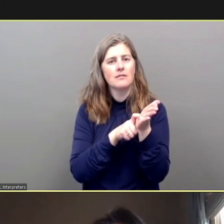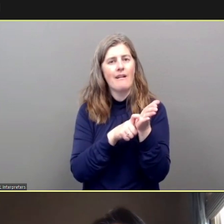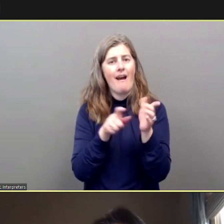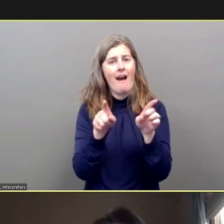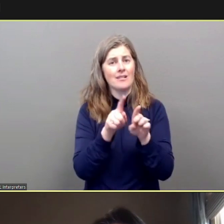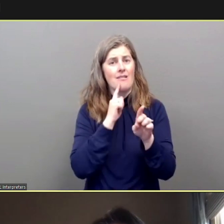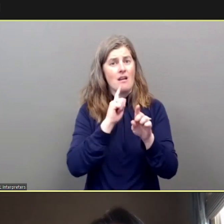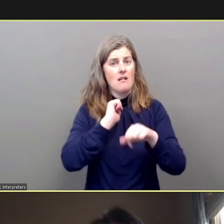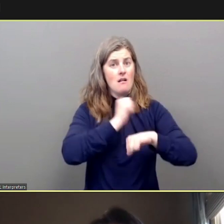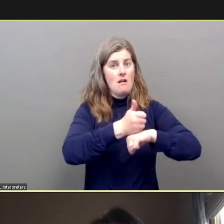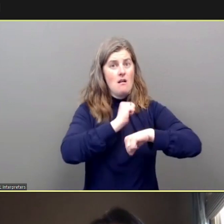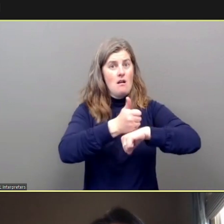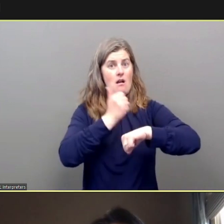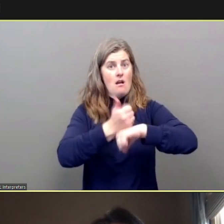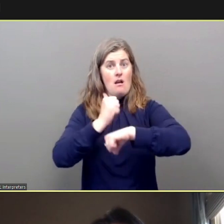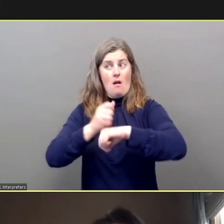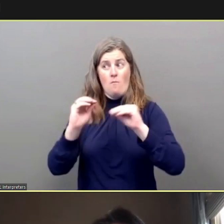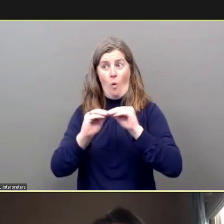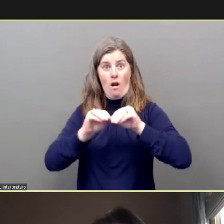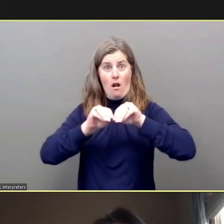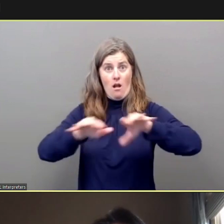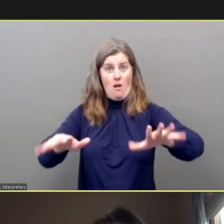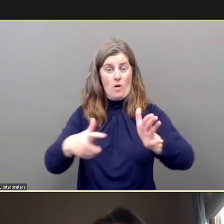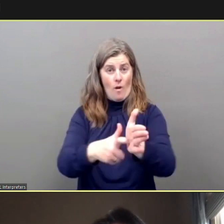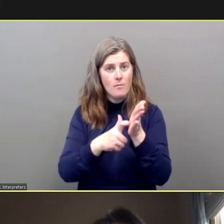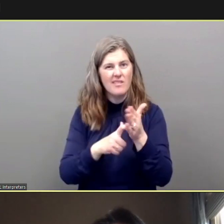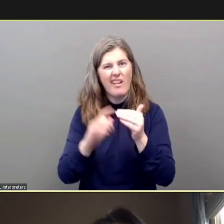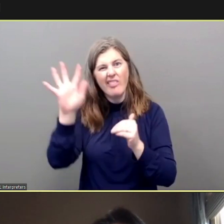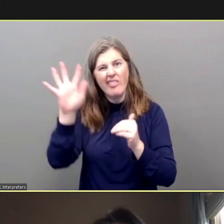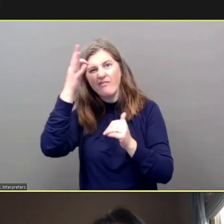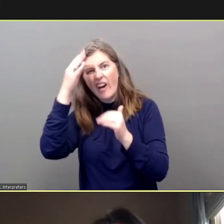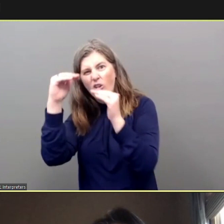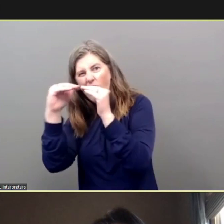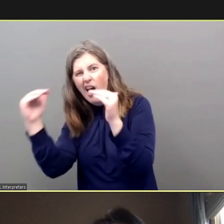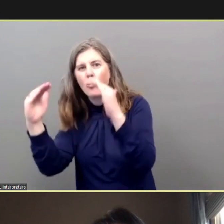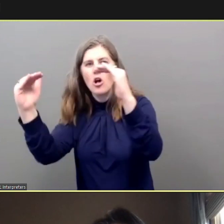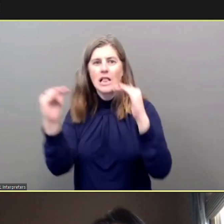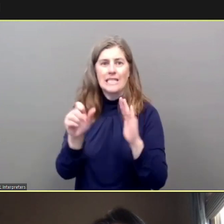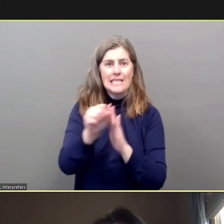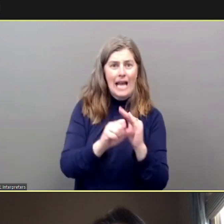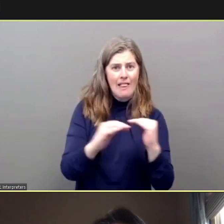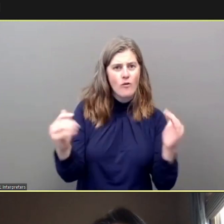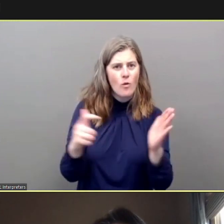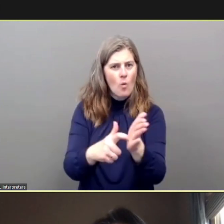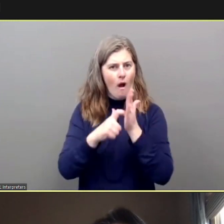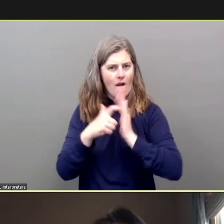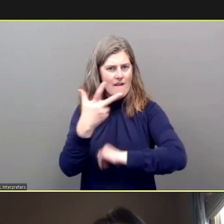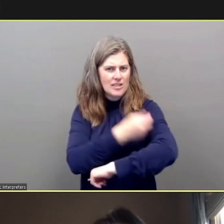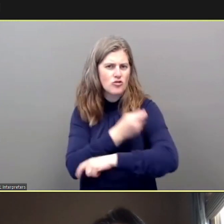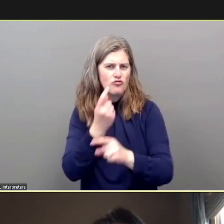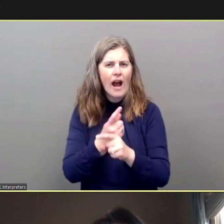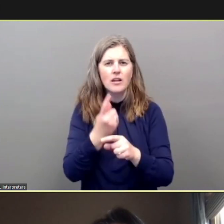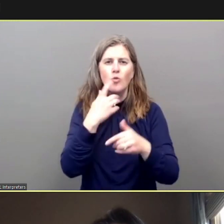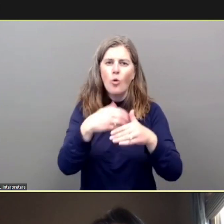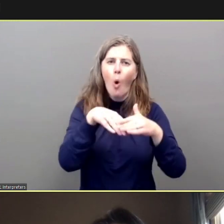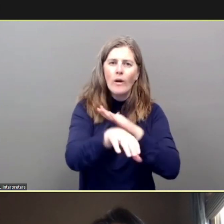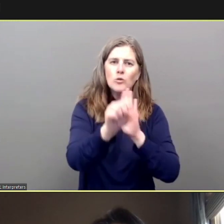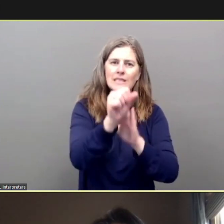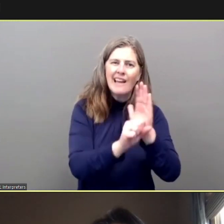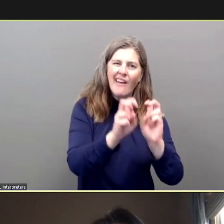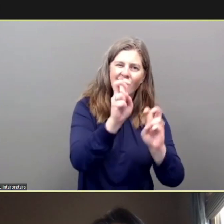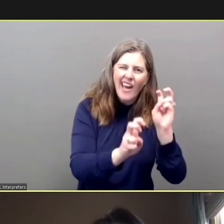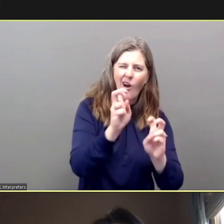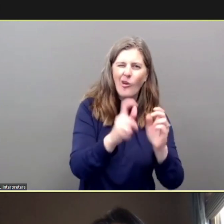more widespread effect at the federal level, and we saw some of that at the state level, right, getting into the state fair, the vaccine requirement this